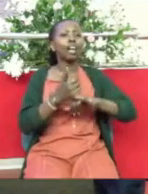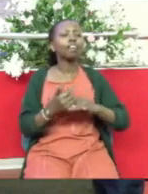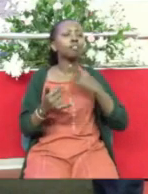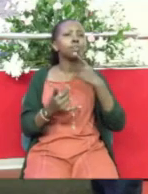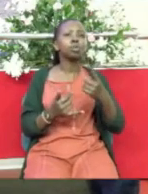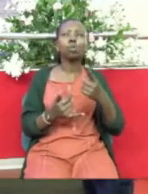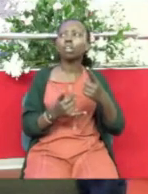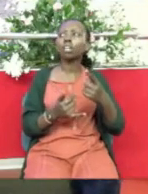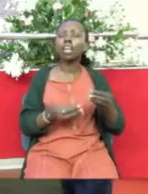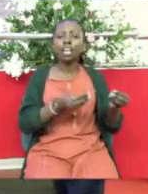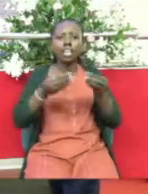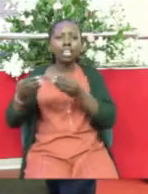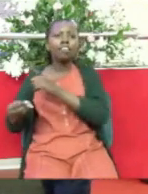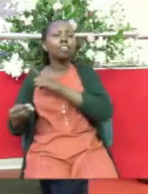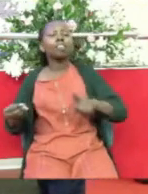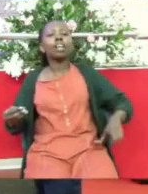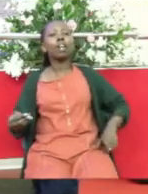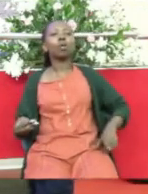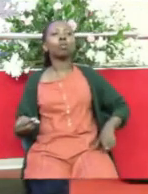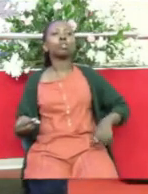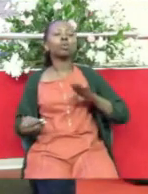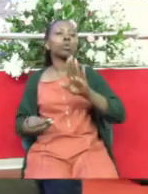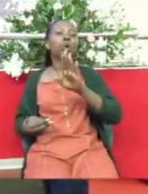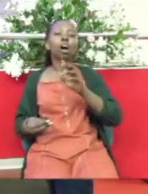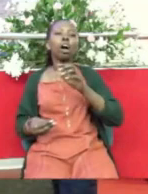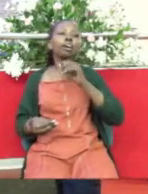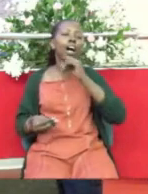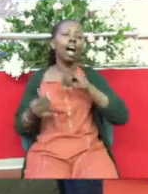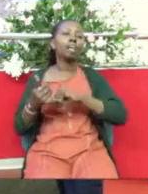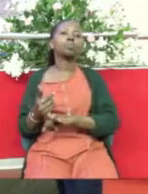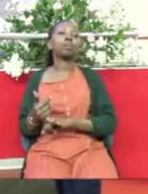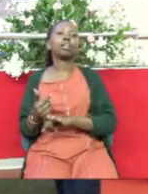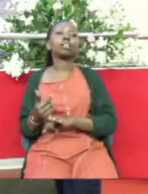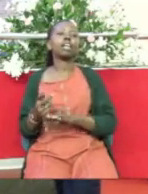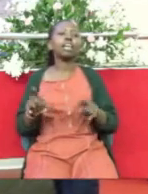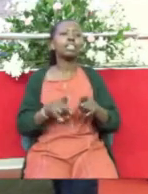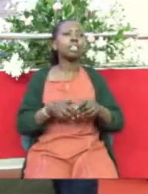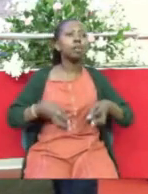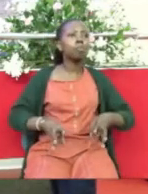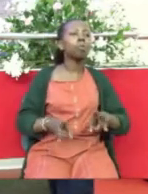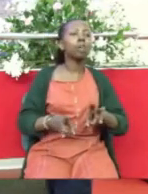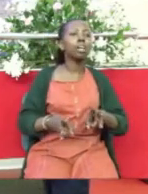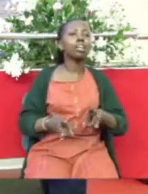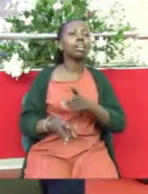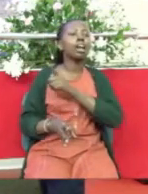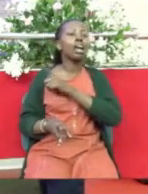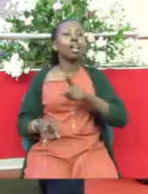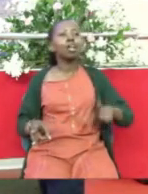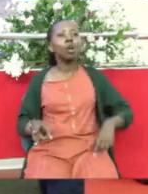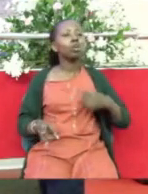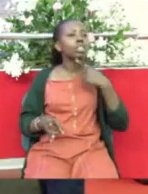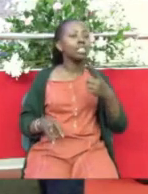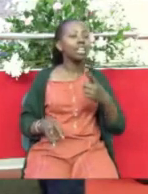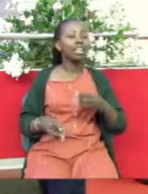to me? I can hear a husband here being told, can you hand over your wife to me? The battle now, it is not yours, it